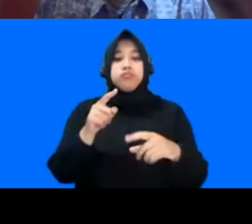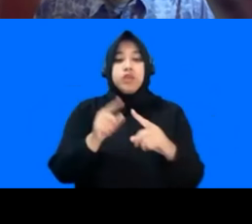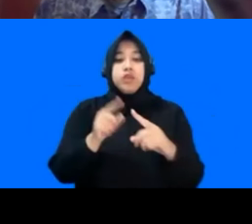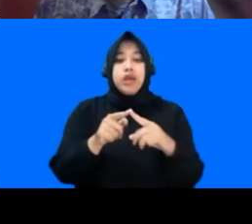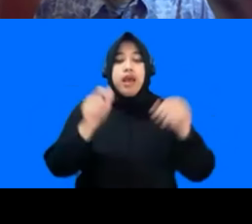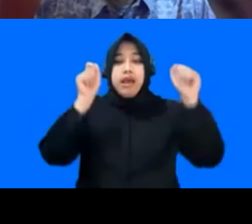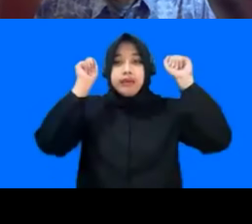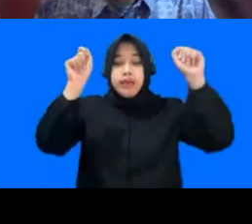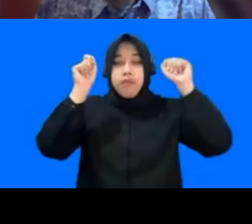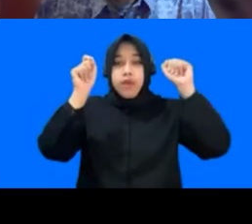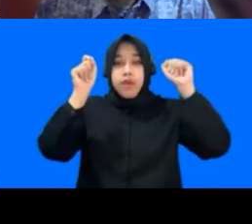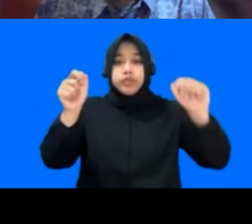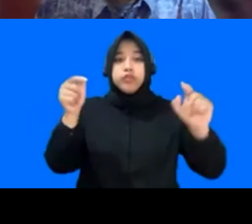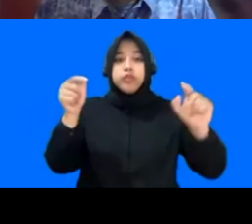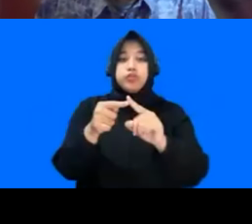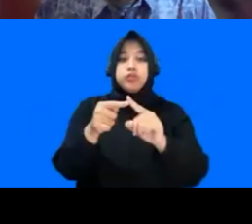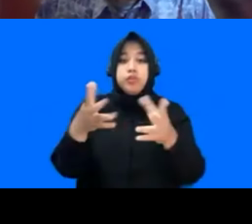about